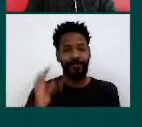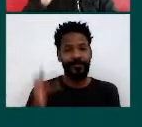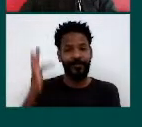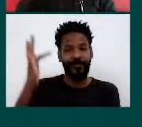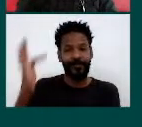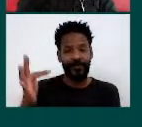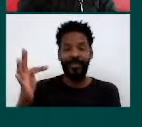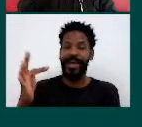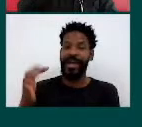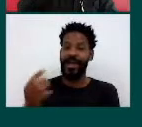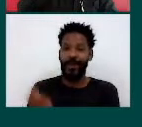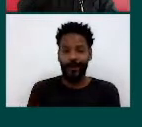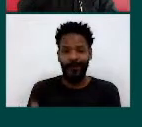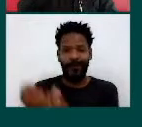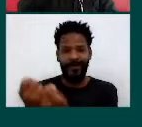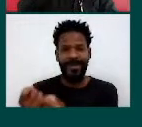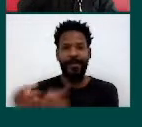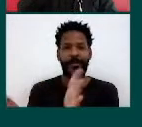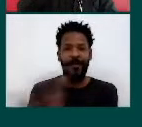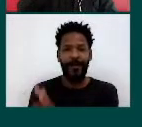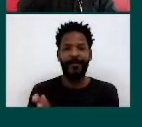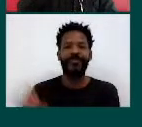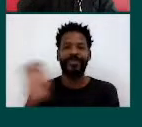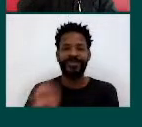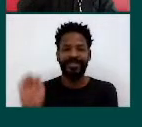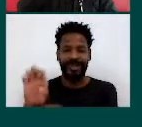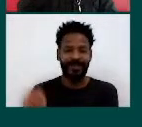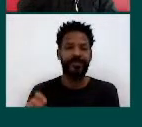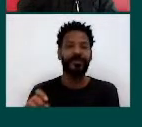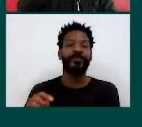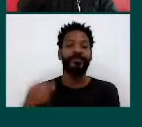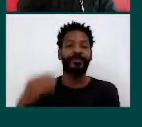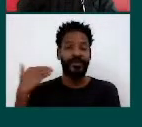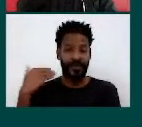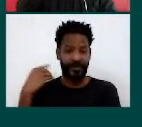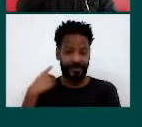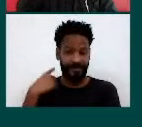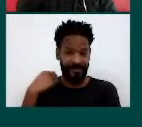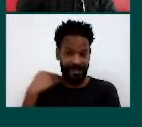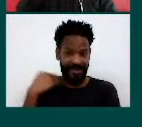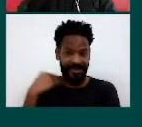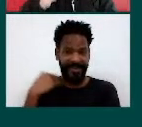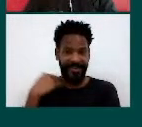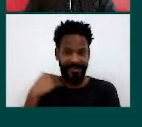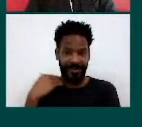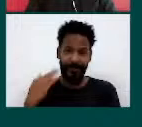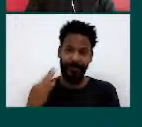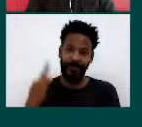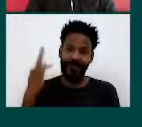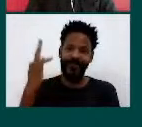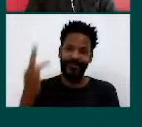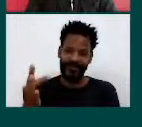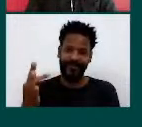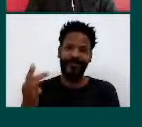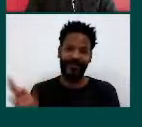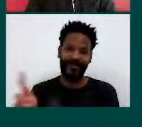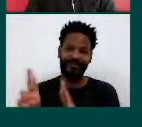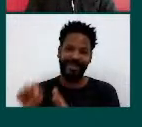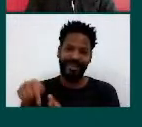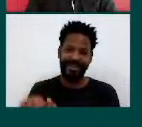sustainability will bring a new era for our